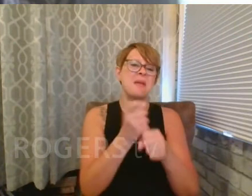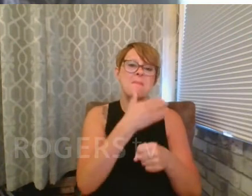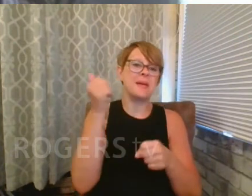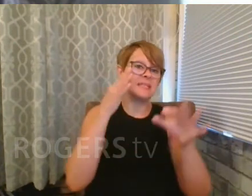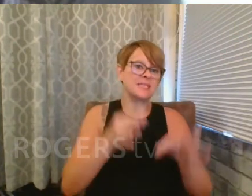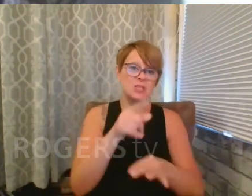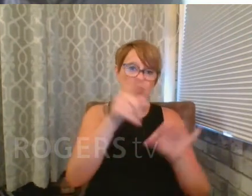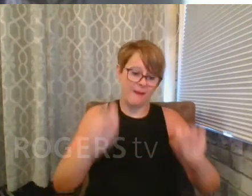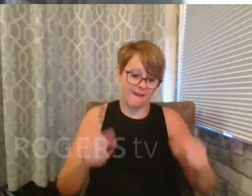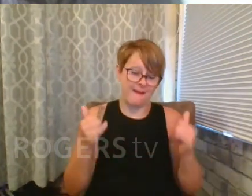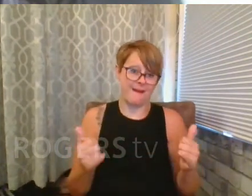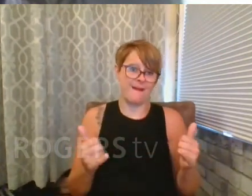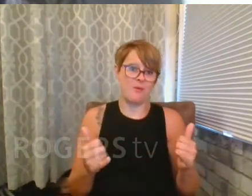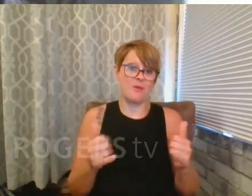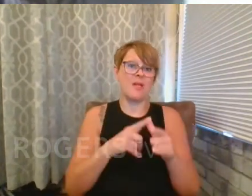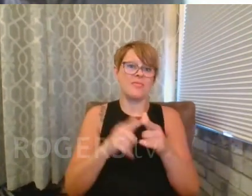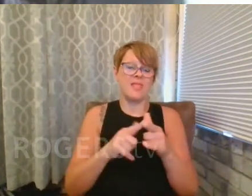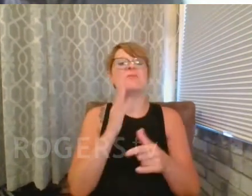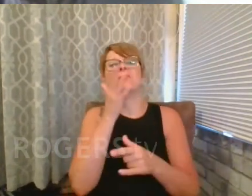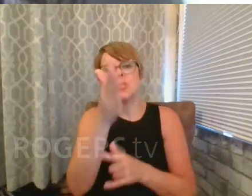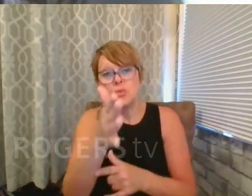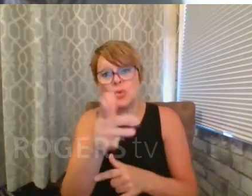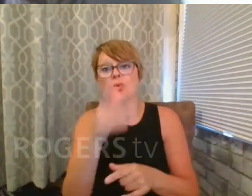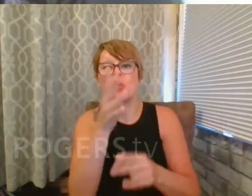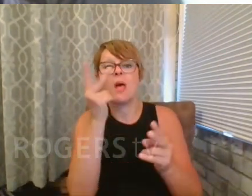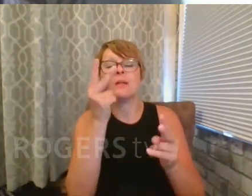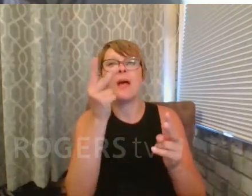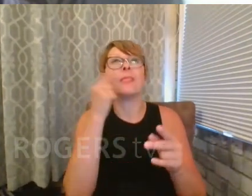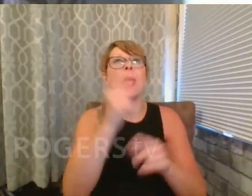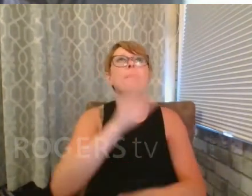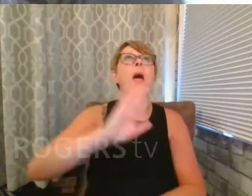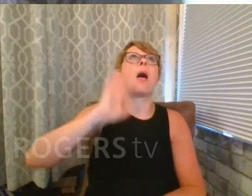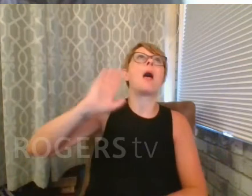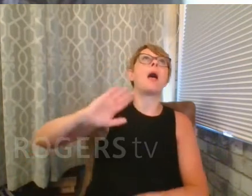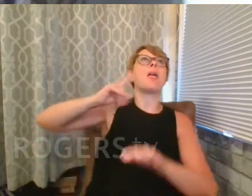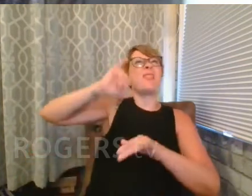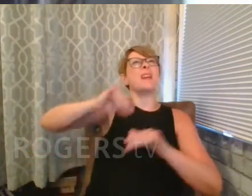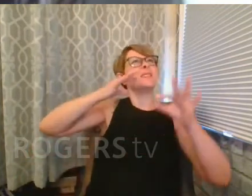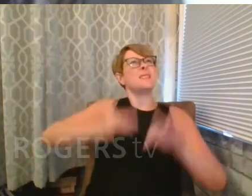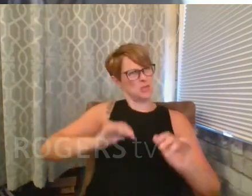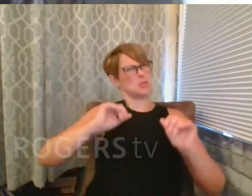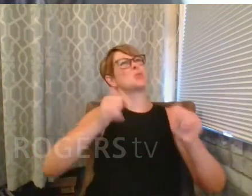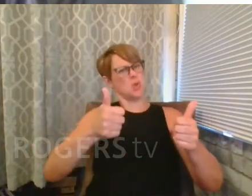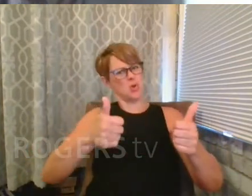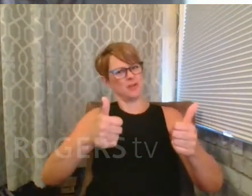and something that your future self can look back and be proud of. So that would be my my parting